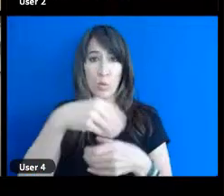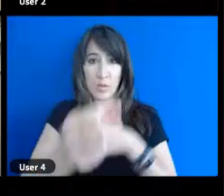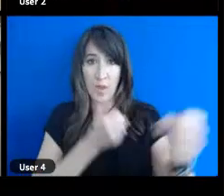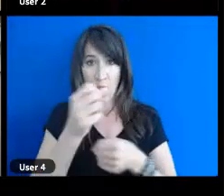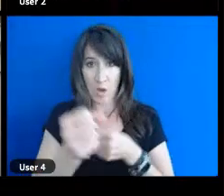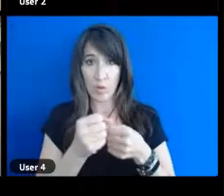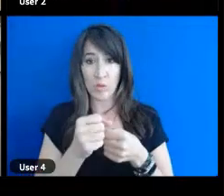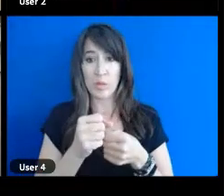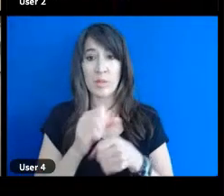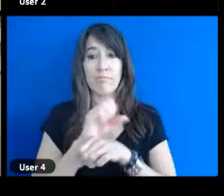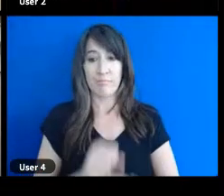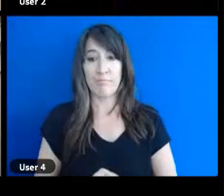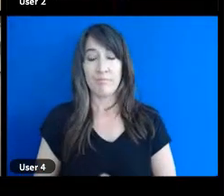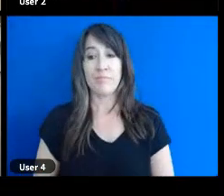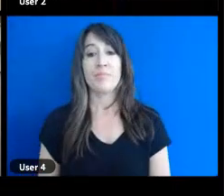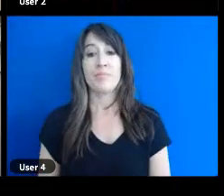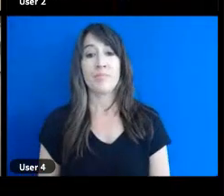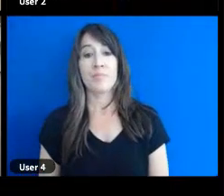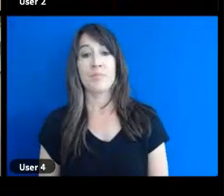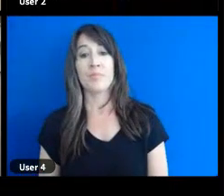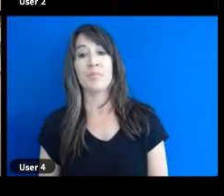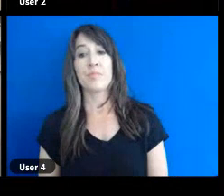inclusive hiring.